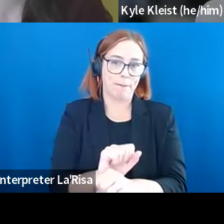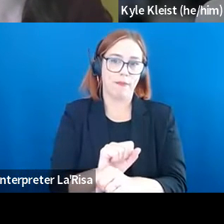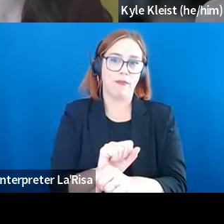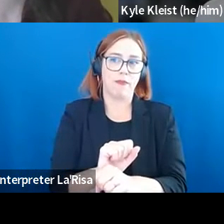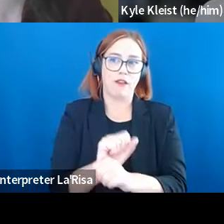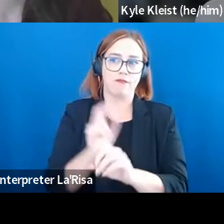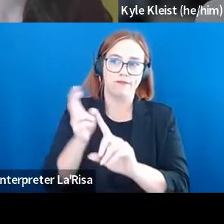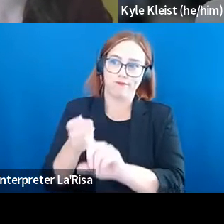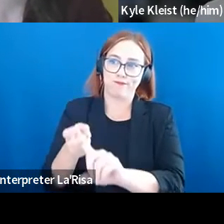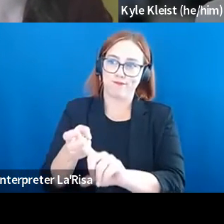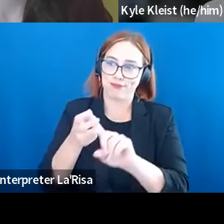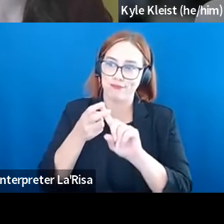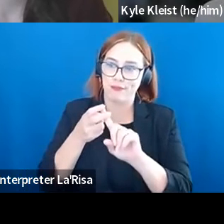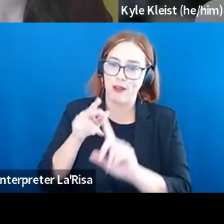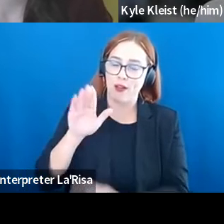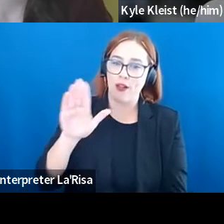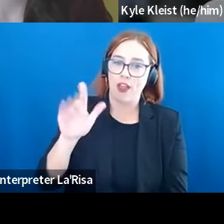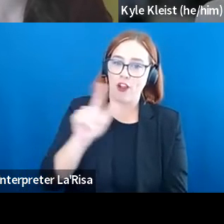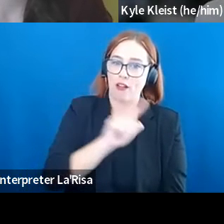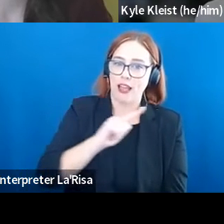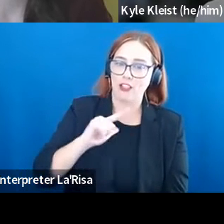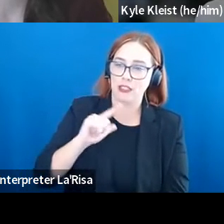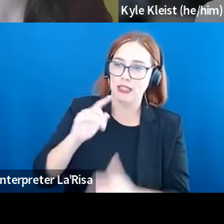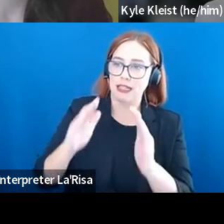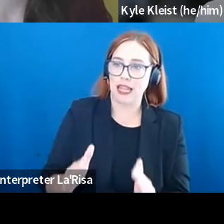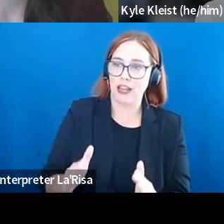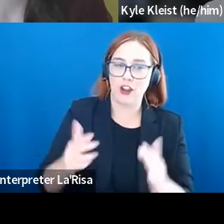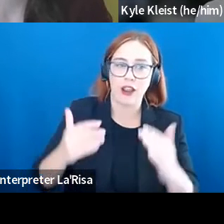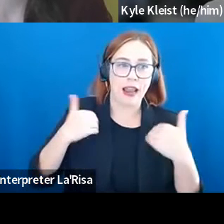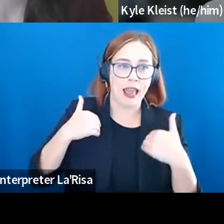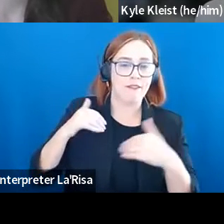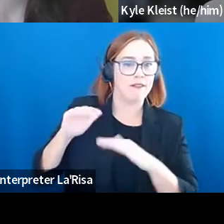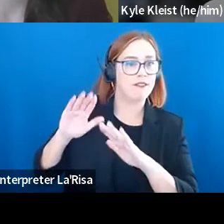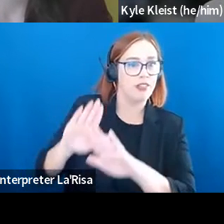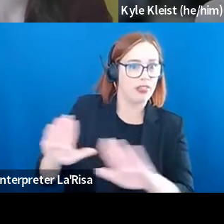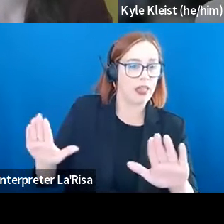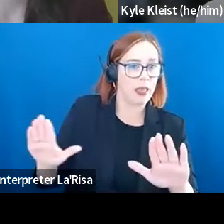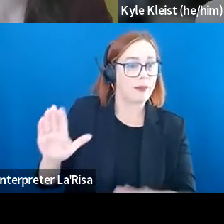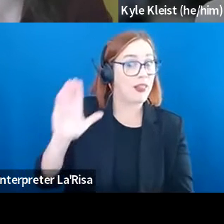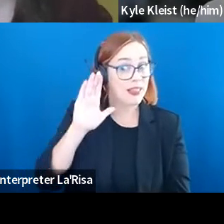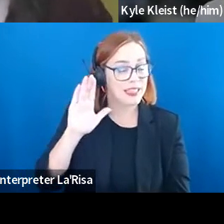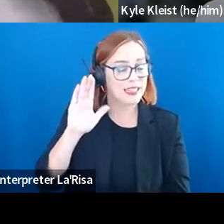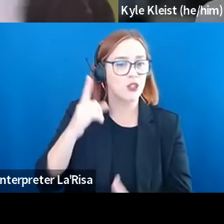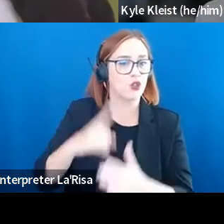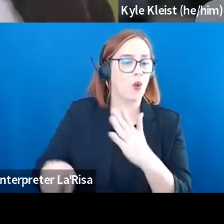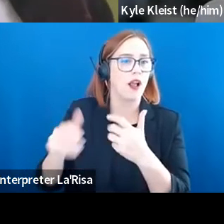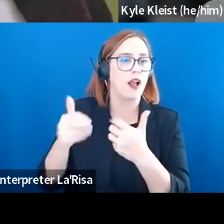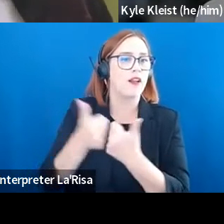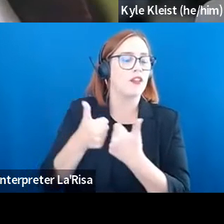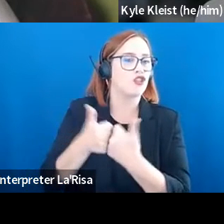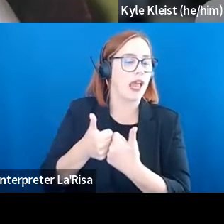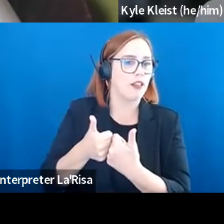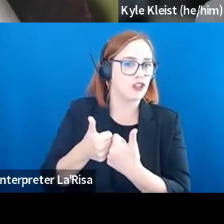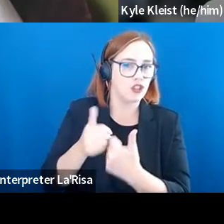their legislators and having them listen to what it's like to live with the challenge, whatever it is, the transportation or the